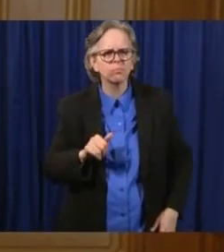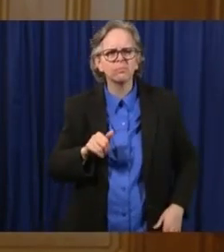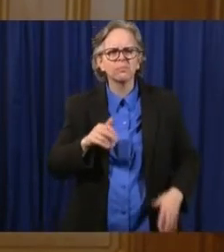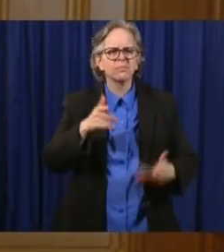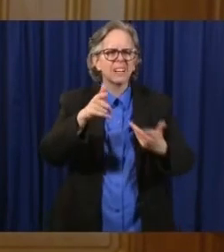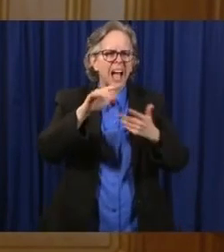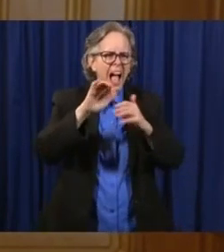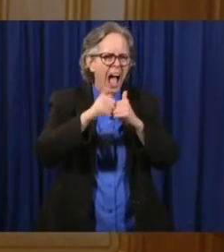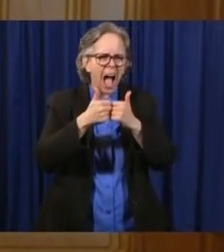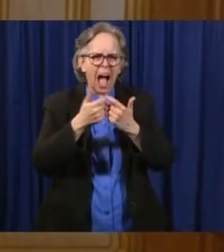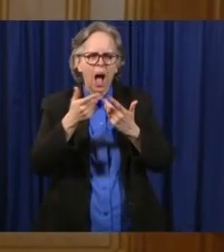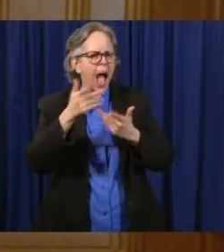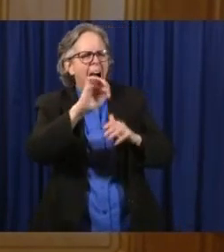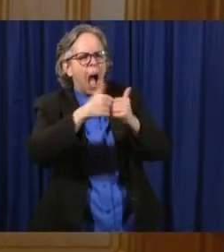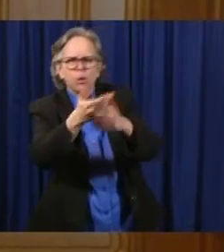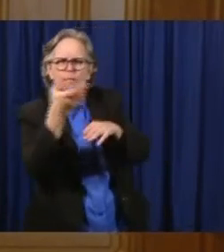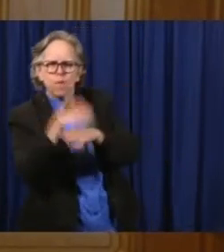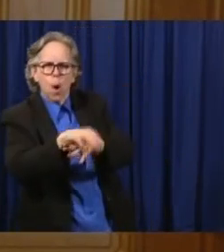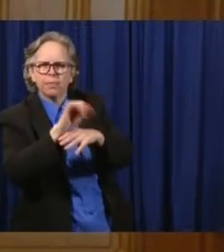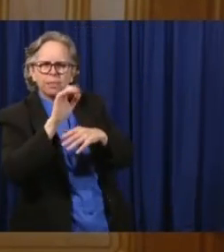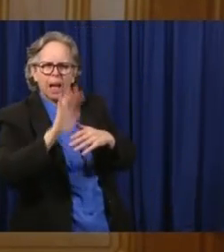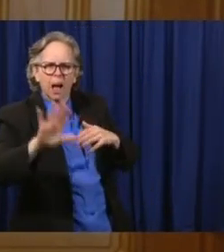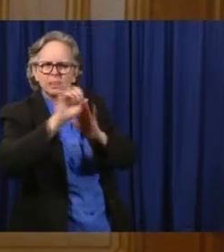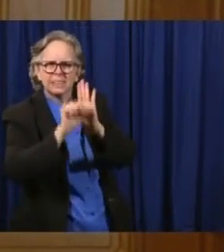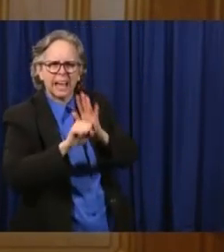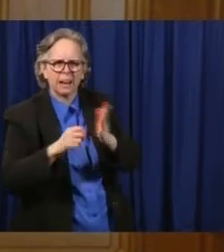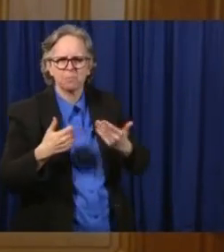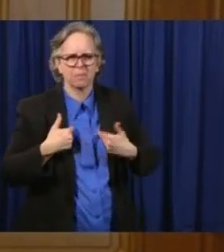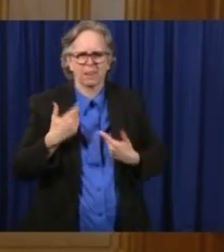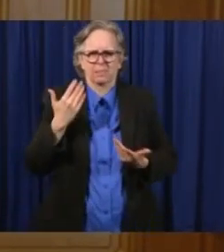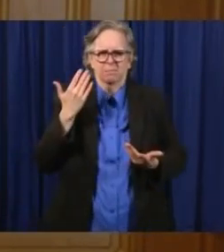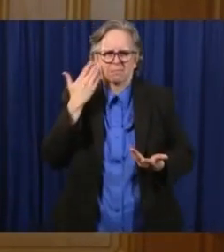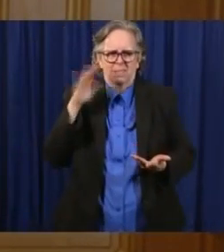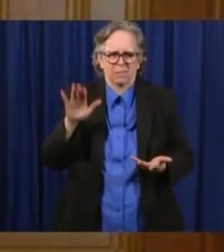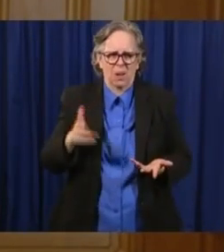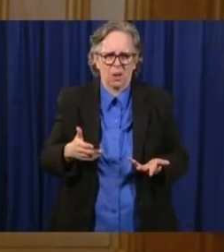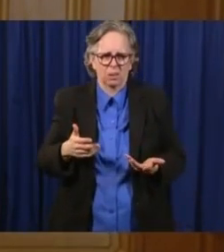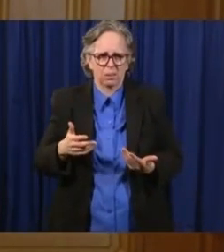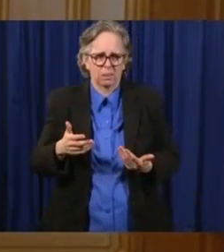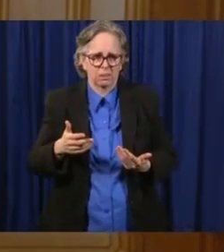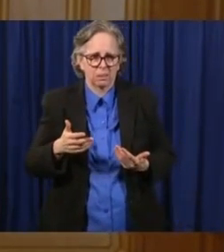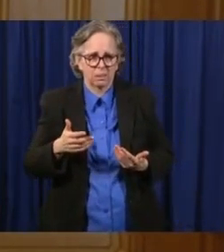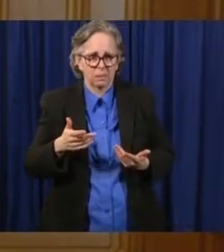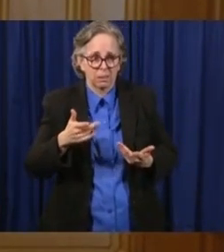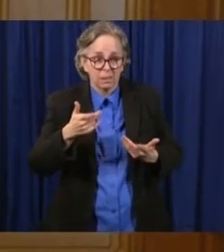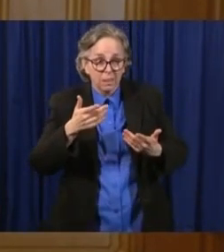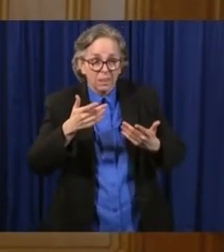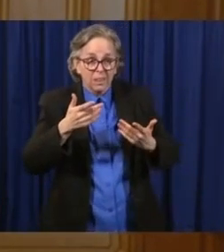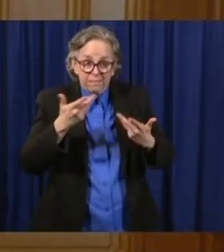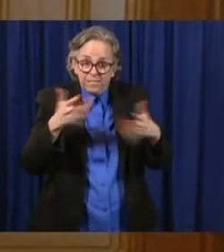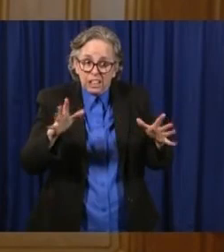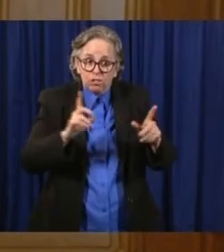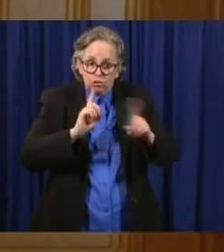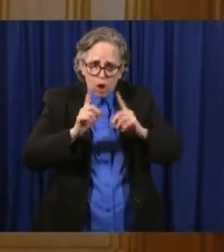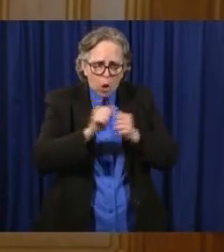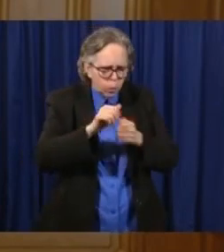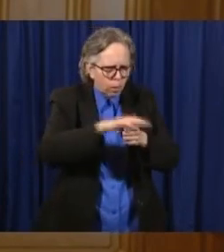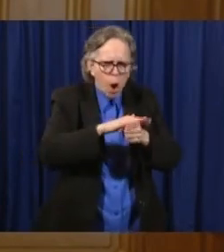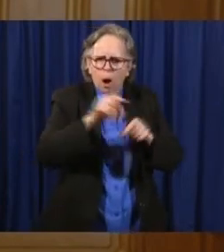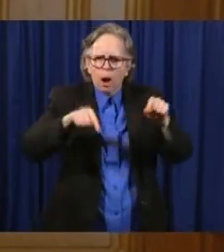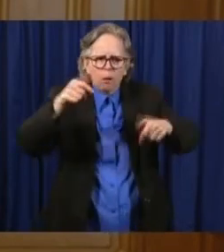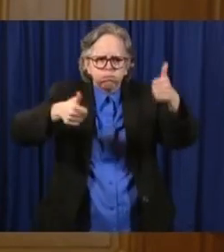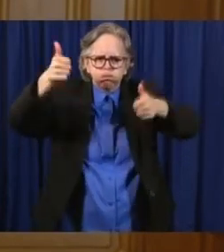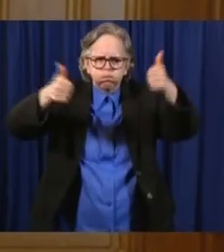I was not aware of that. We're on the phone to local officials a lot, and one of the questions I always ask them is there a